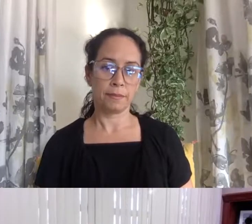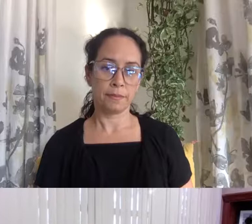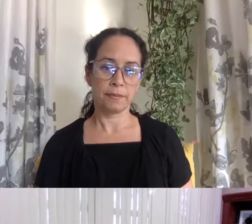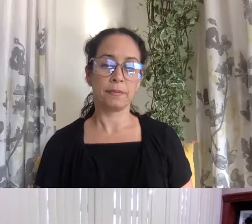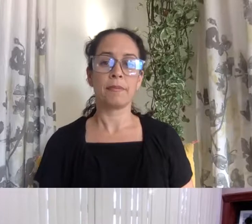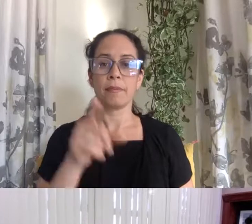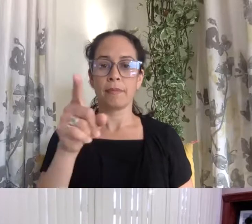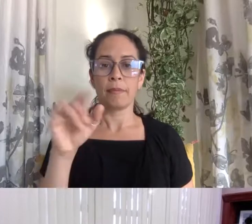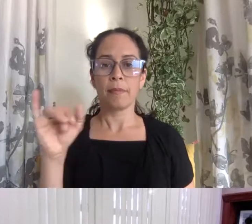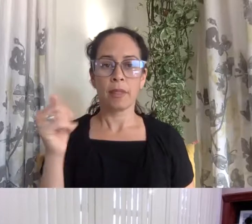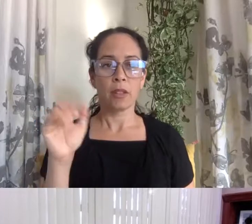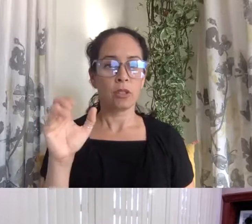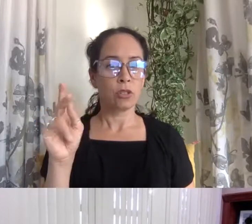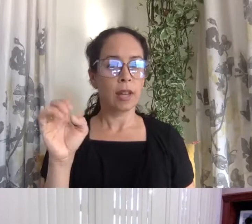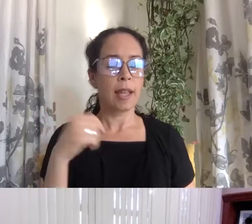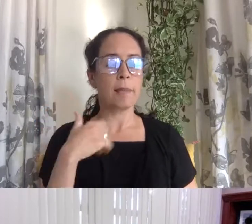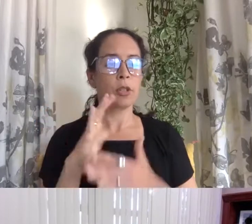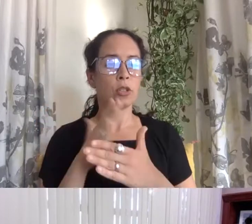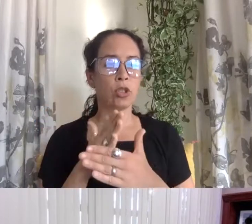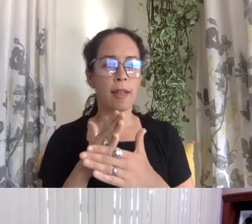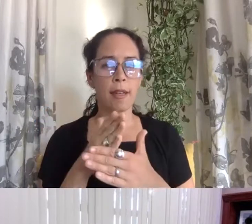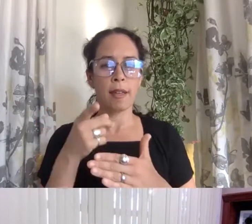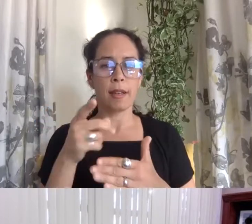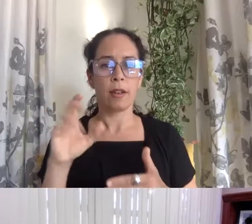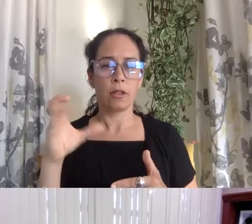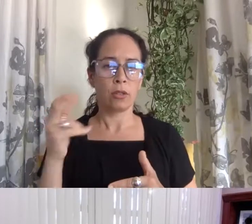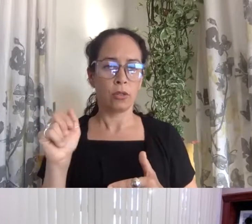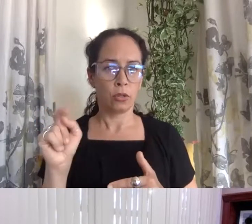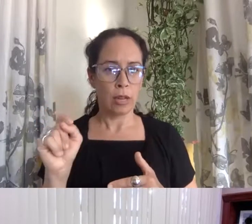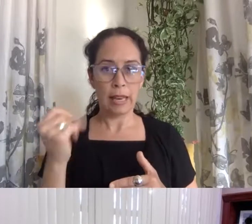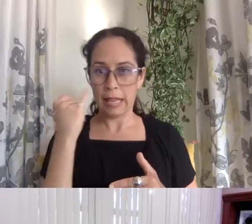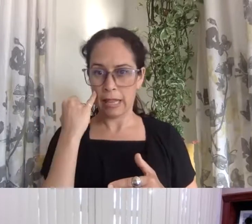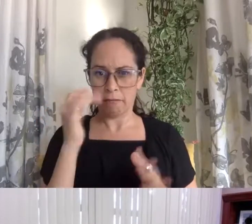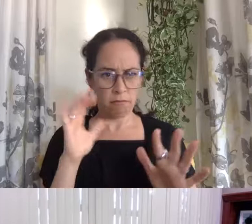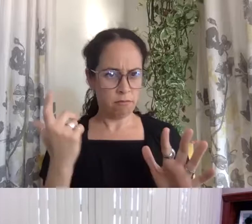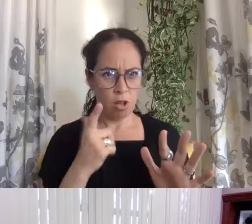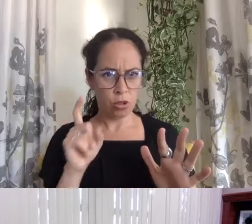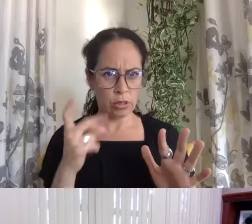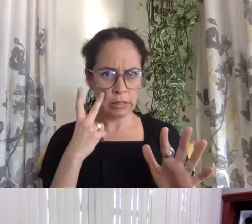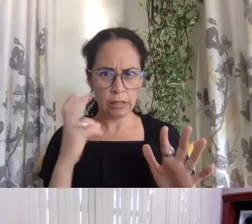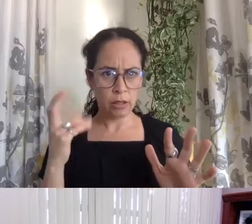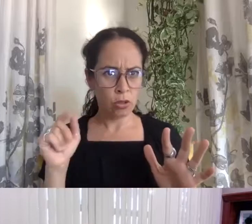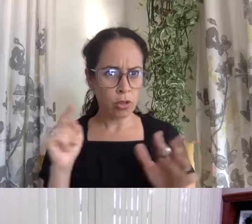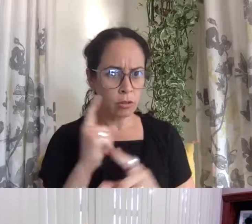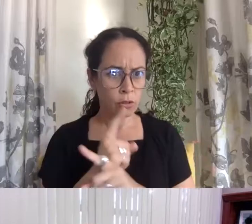And then I'm also going to share in the chat, if everyone should be able to see the chat, right?